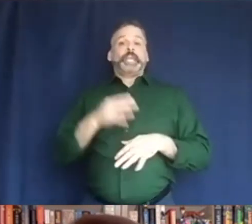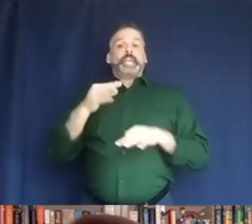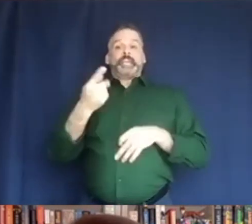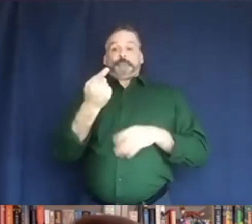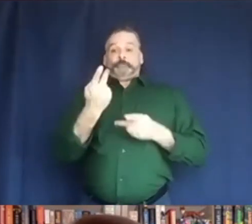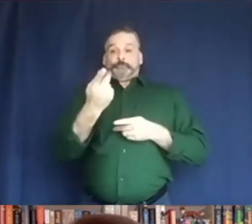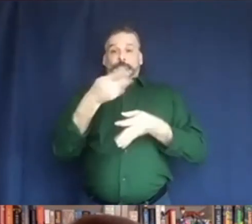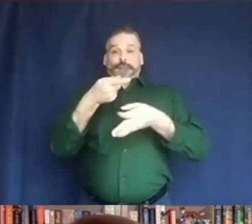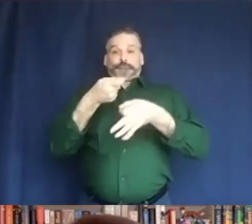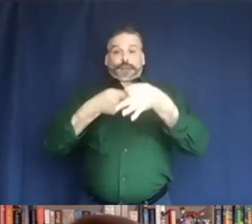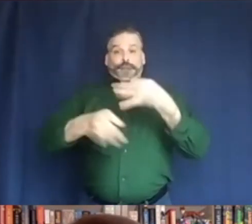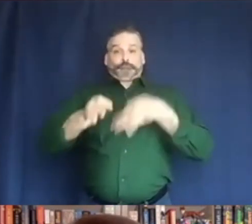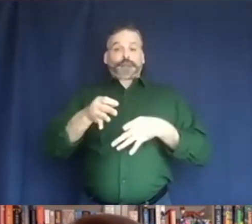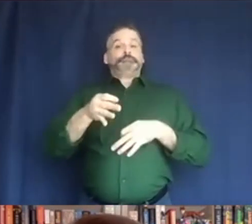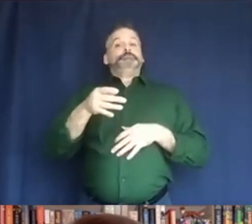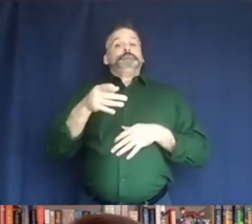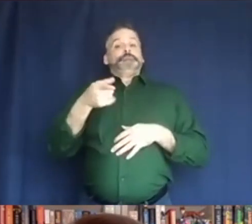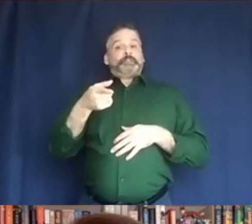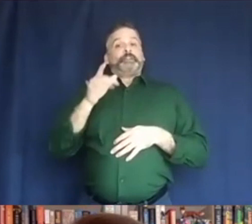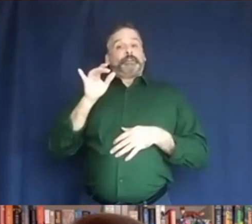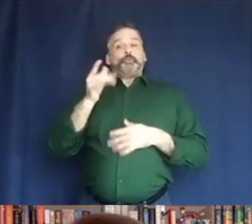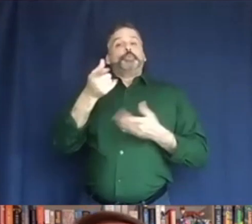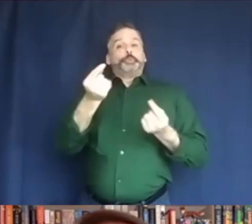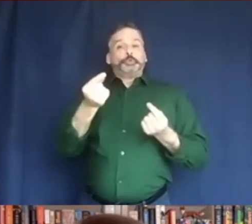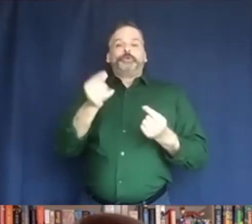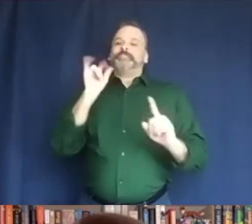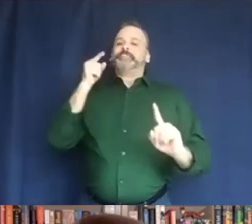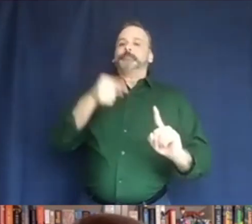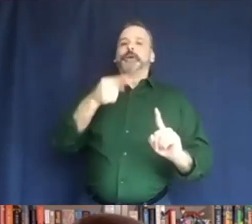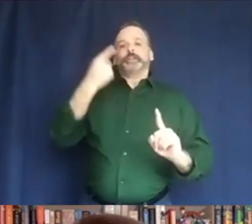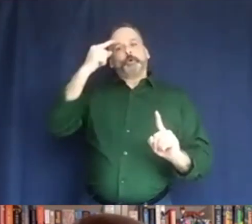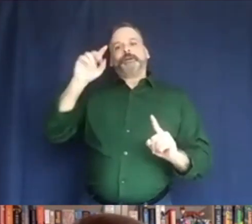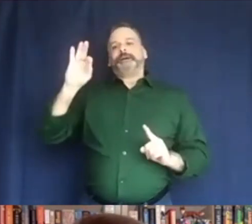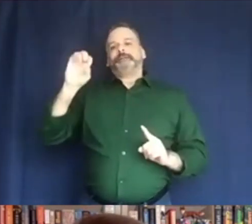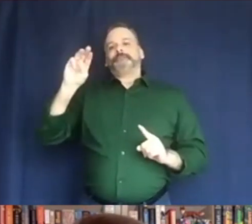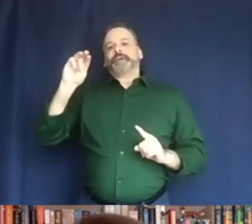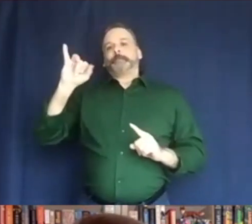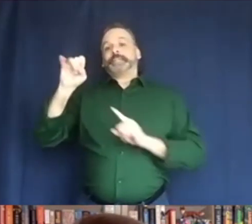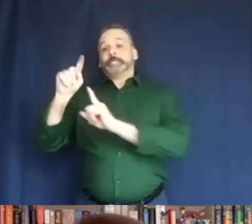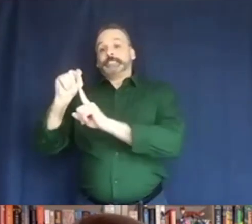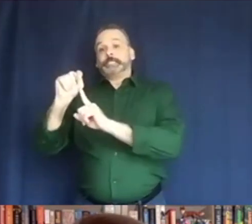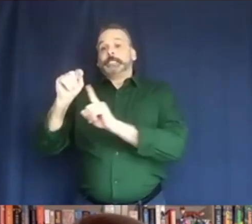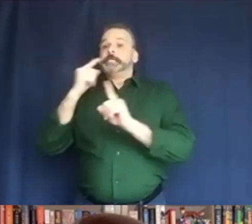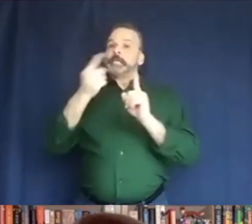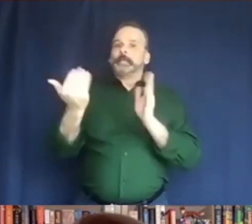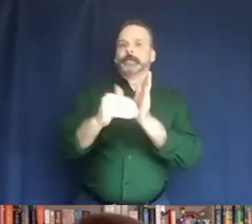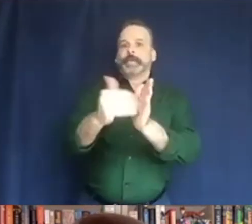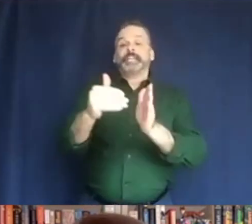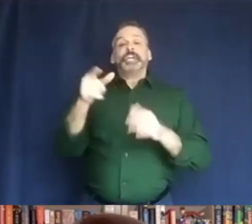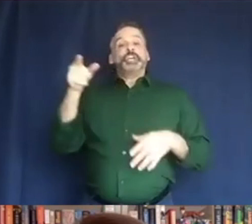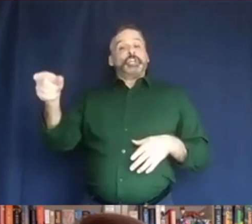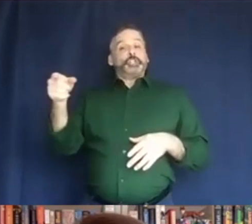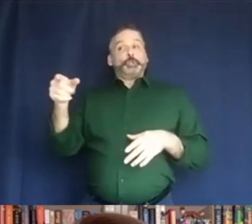you do? And that's the whole point of doing a feminist retelling, is like, you take someone who's villainized, a character who's villainized,